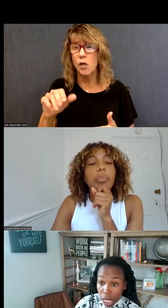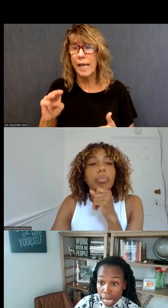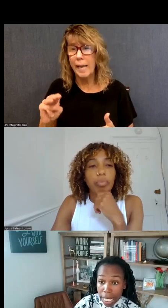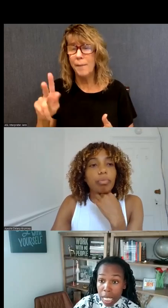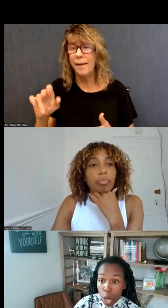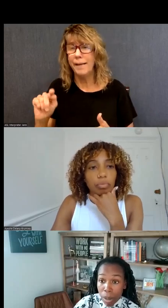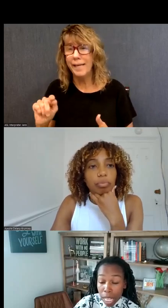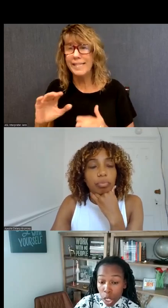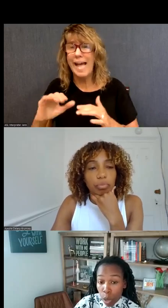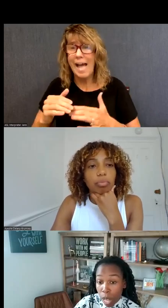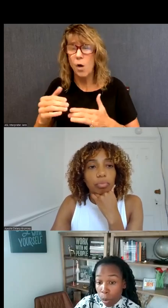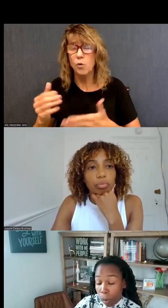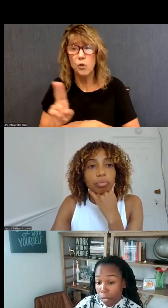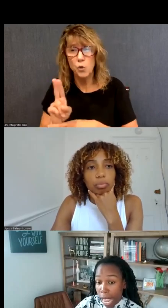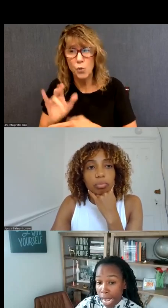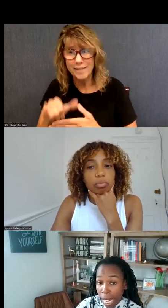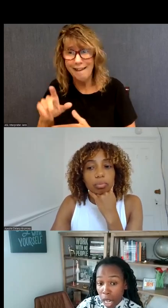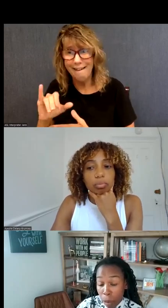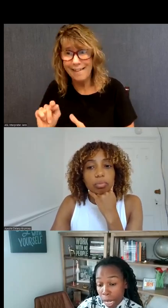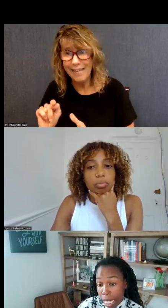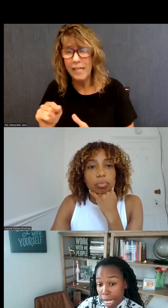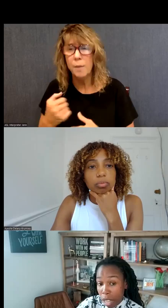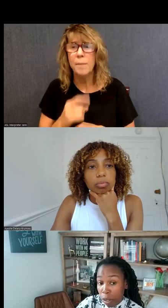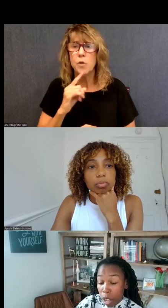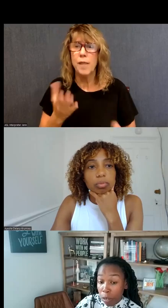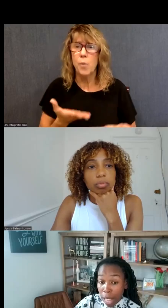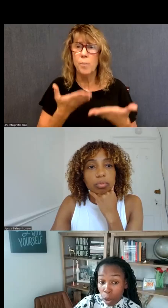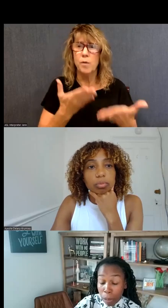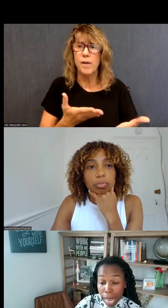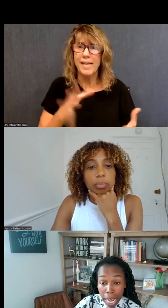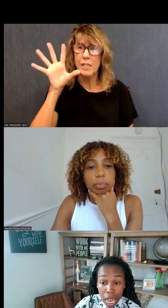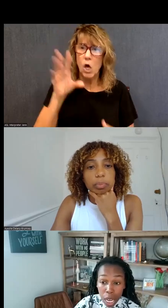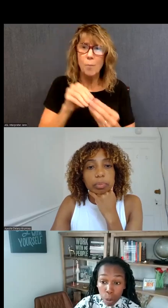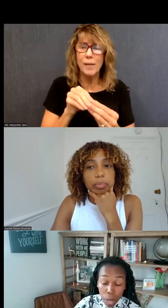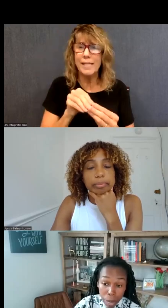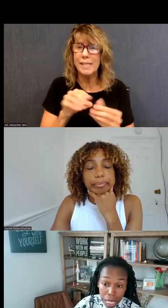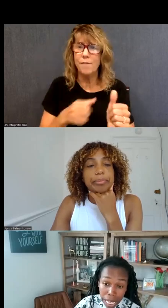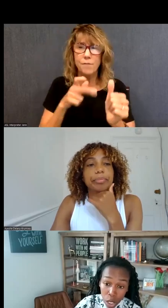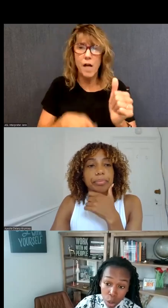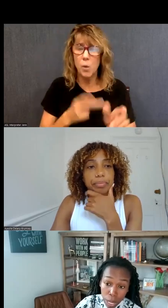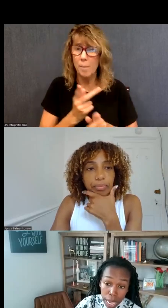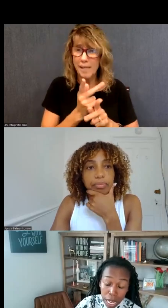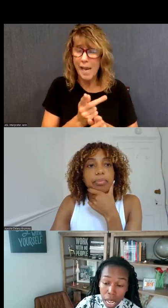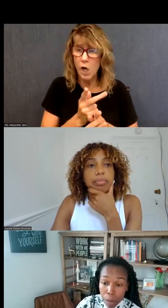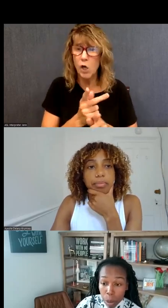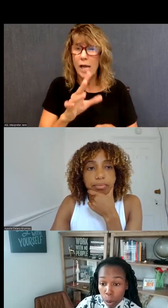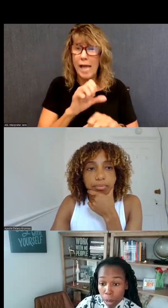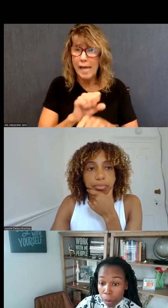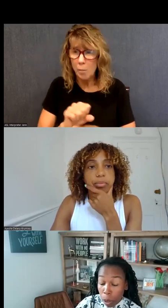on kits, making sure that we provided comprehensive follow-up care and appointments that